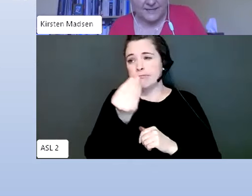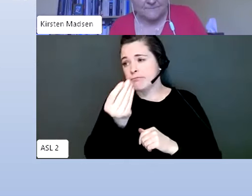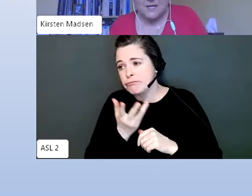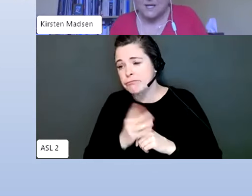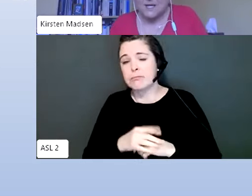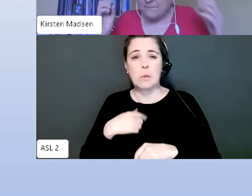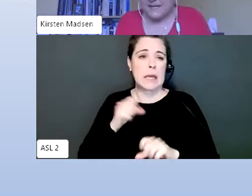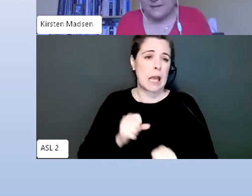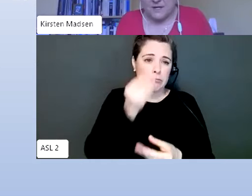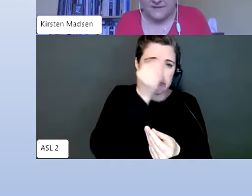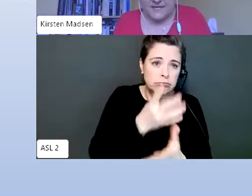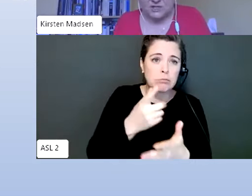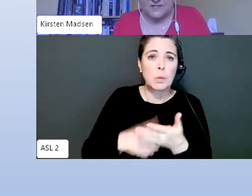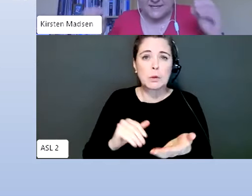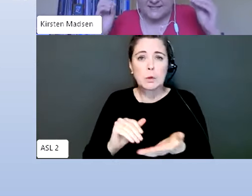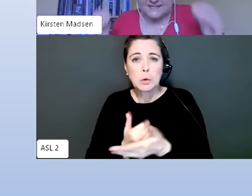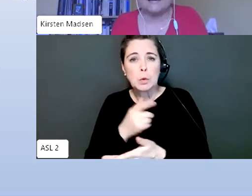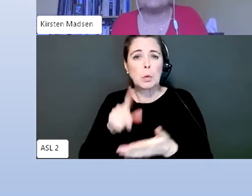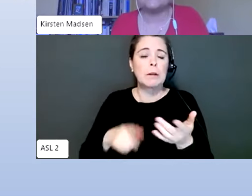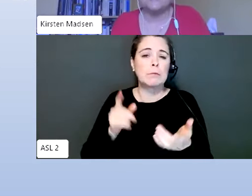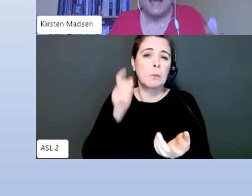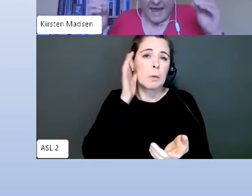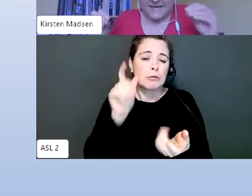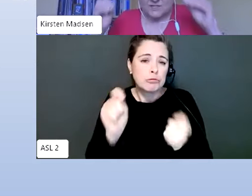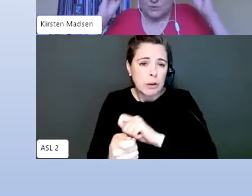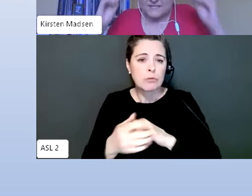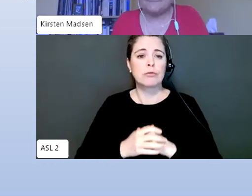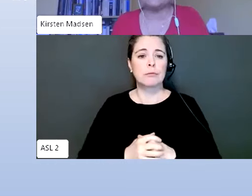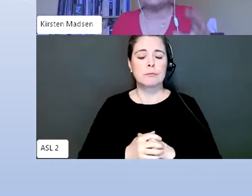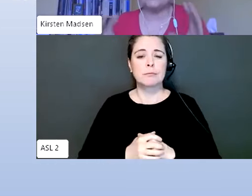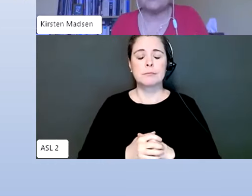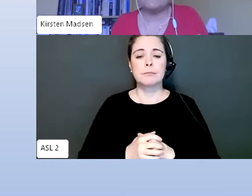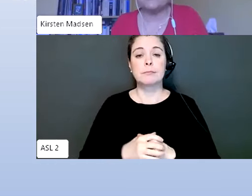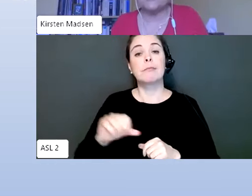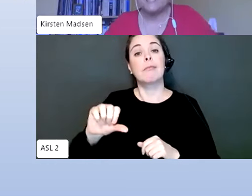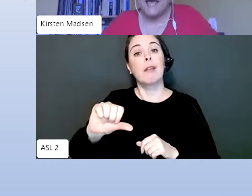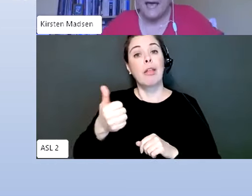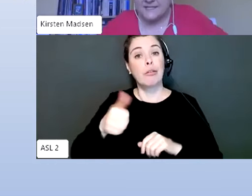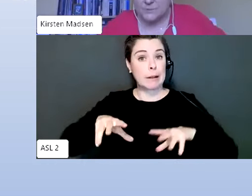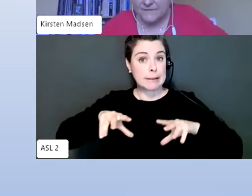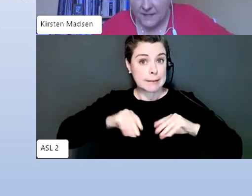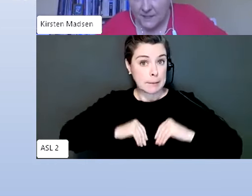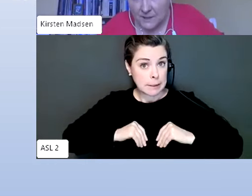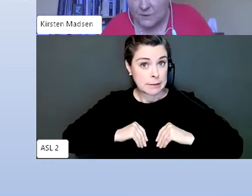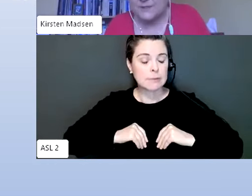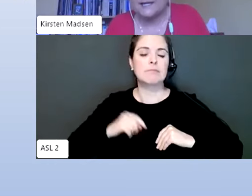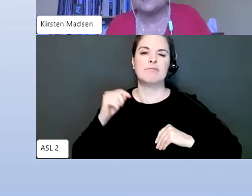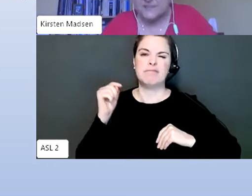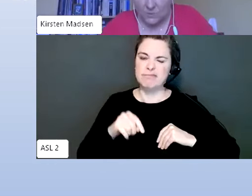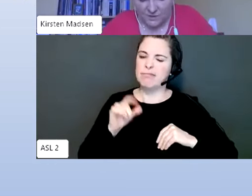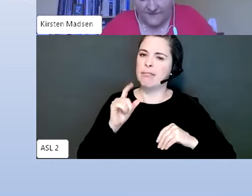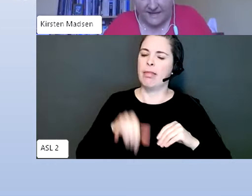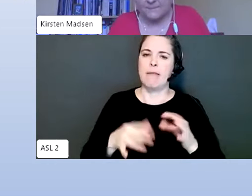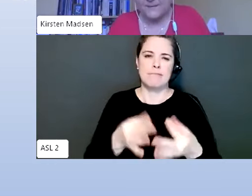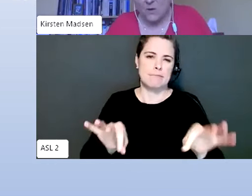doing. A big modification is acceptance and respect for differences. Hence, we've included, so